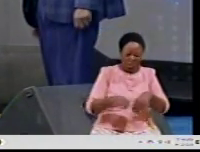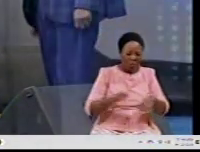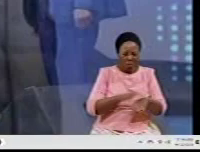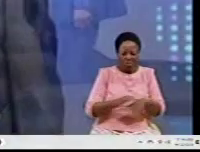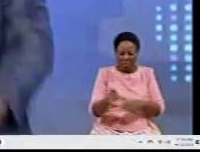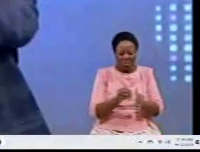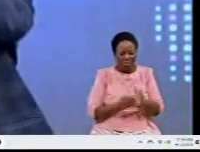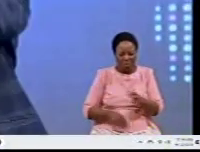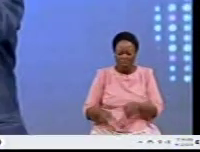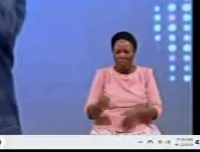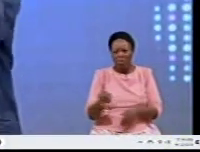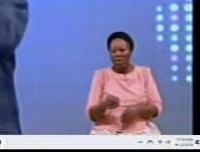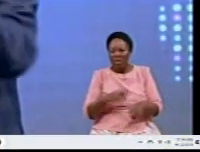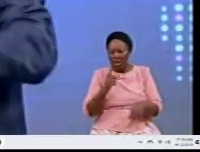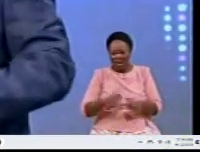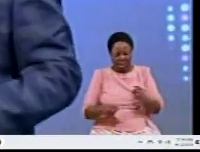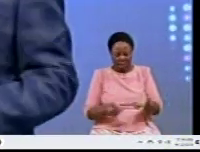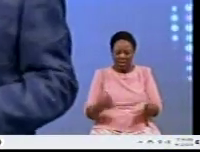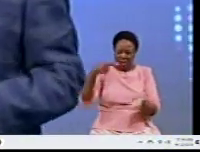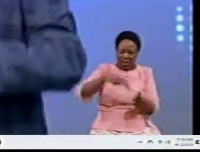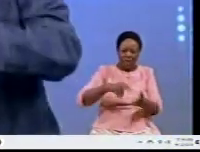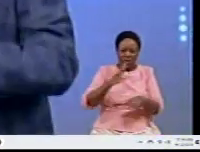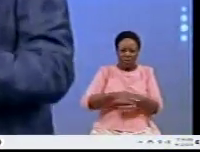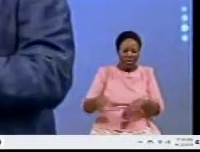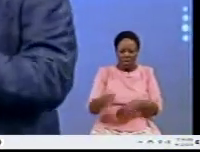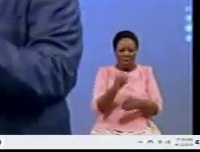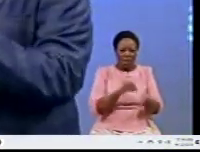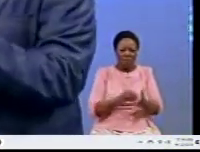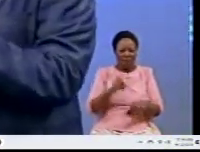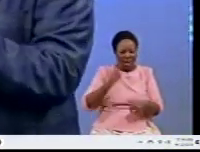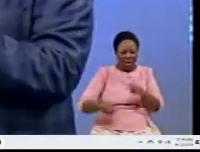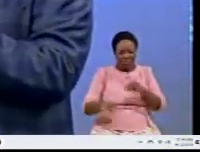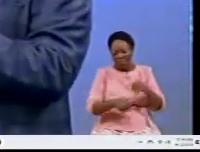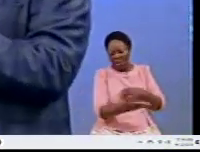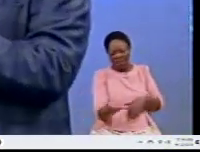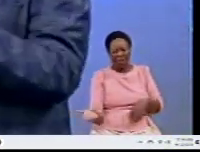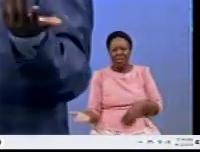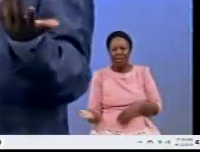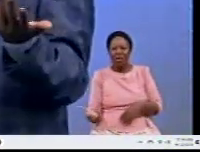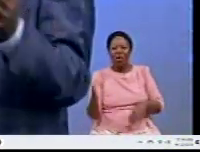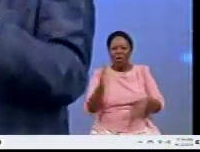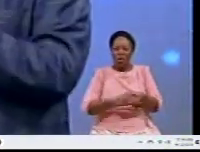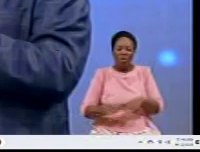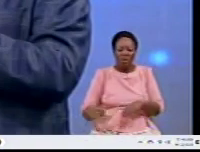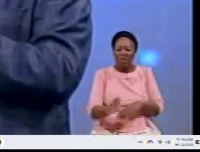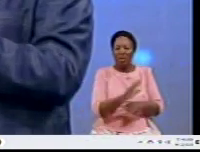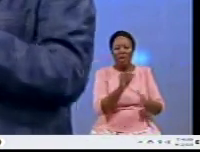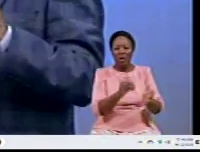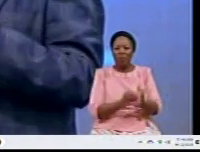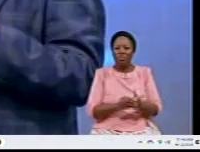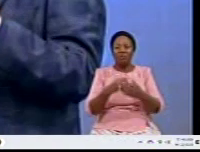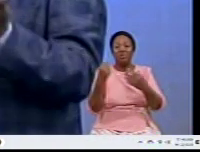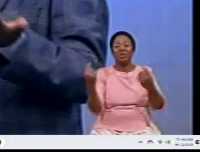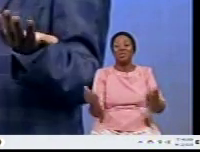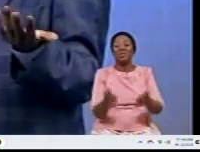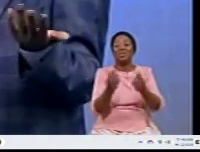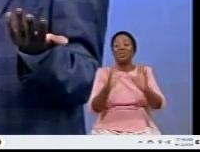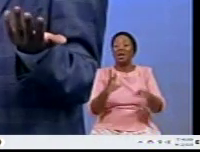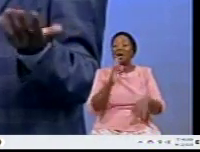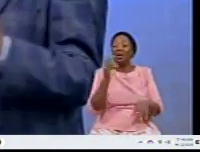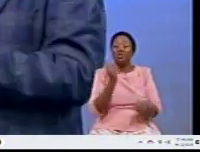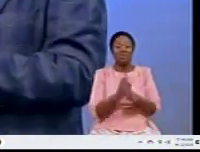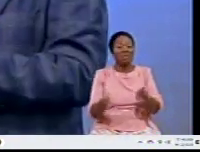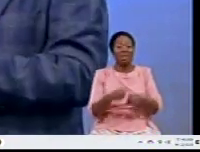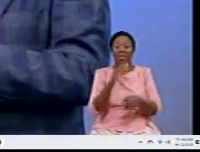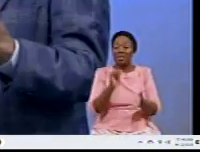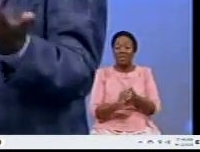cannot rise on their own. They cannot do anything on their own. Sinners are like that. They cannot